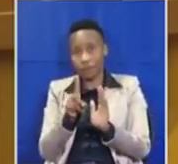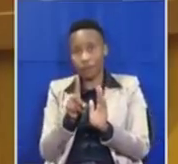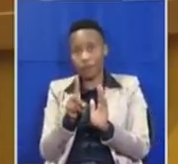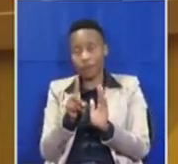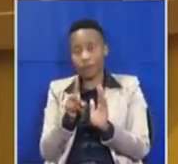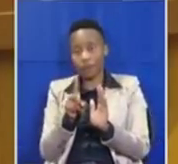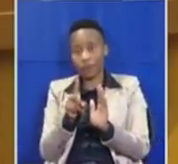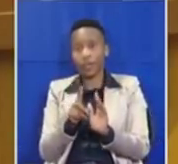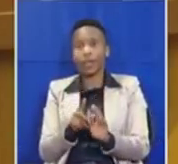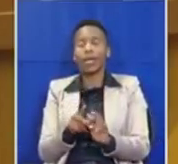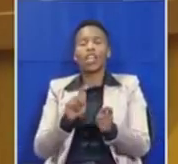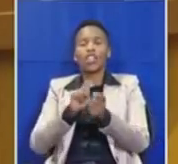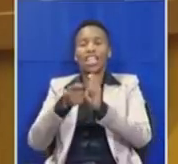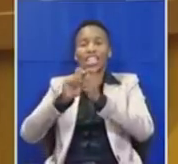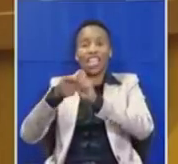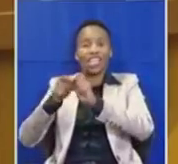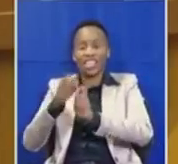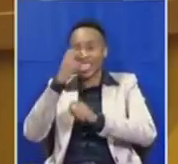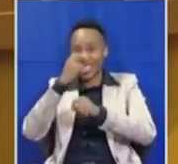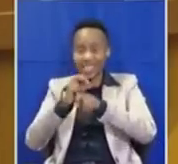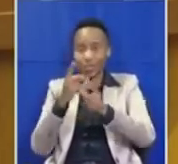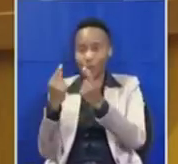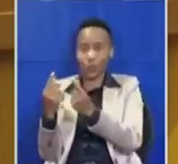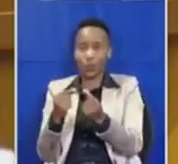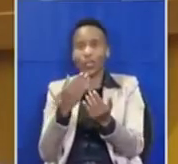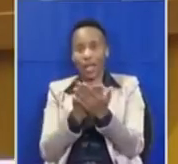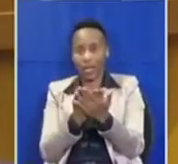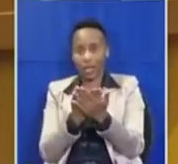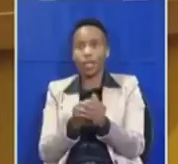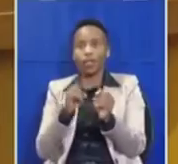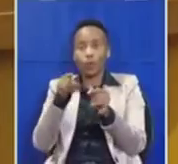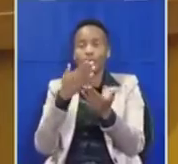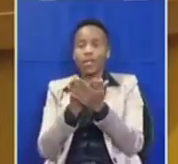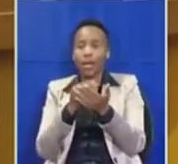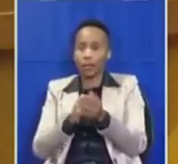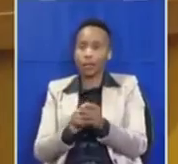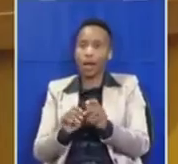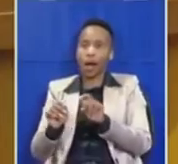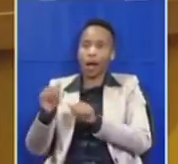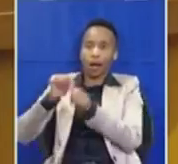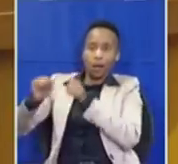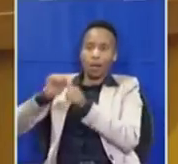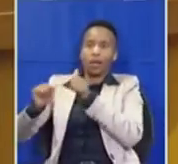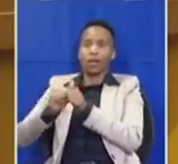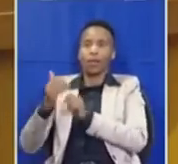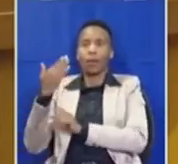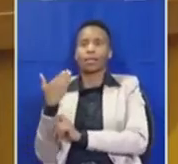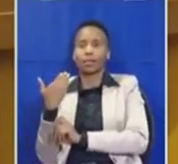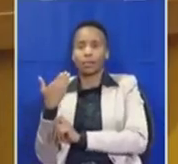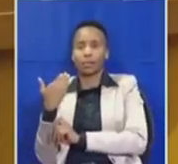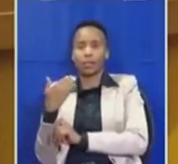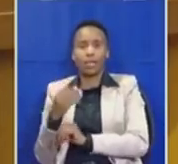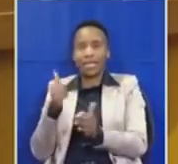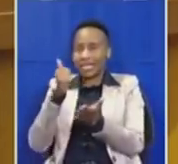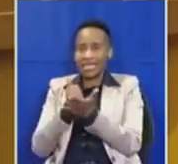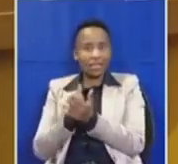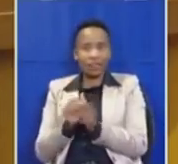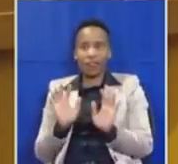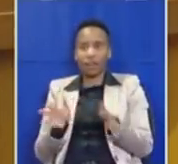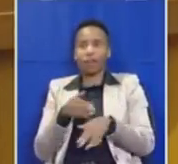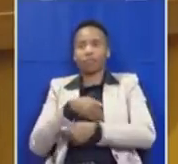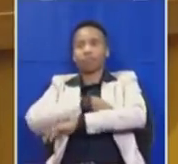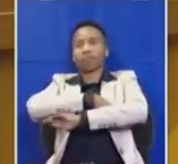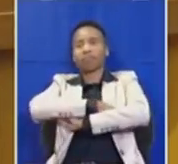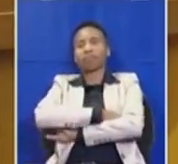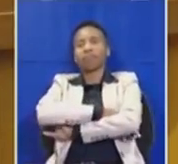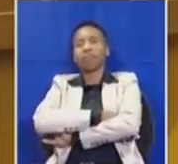do the changes that we need to undo the damage of the past decade. We can't sit back, fellow South Africans, and